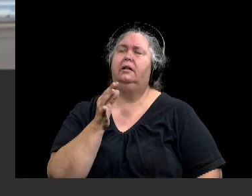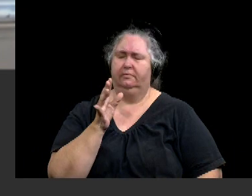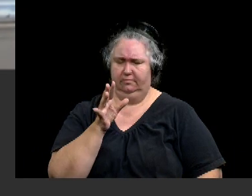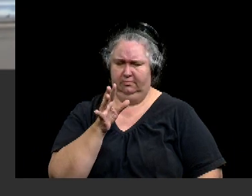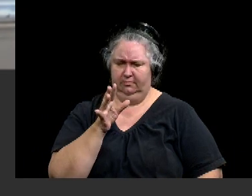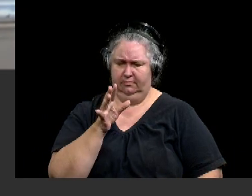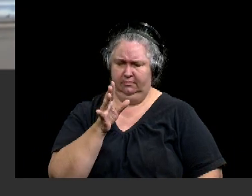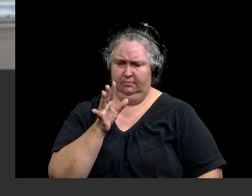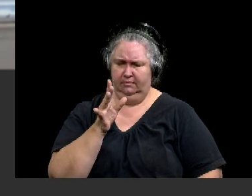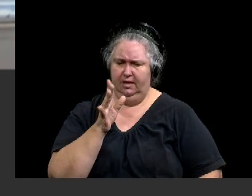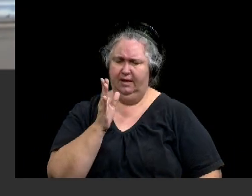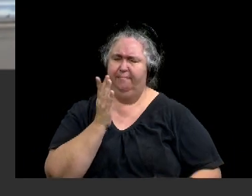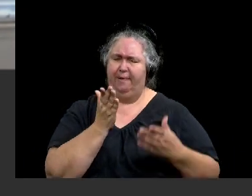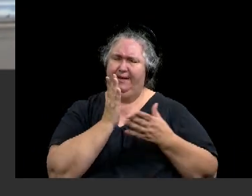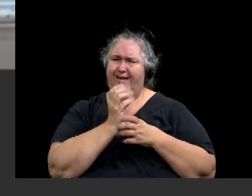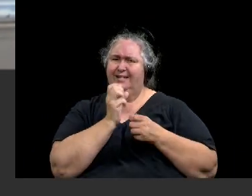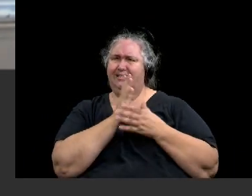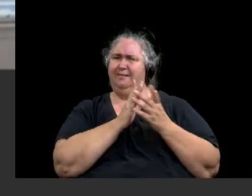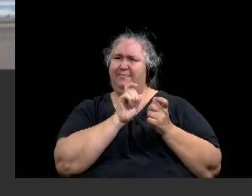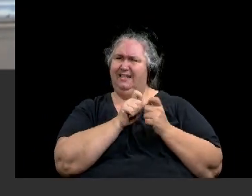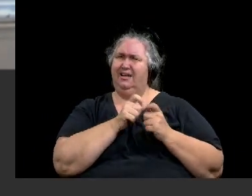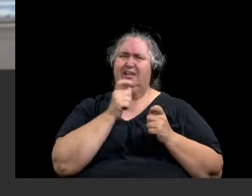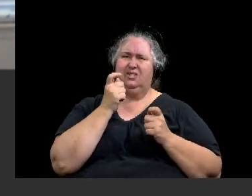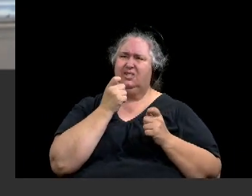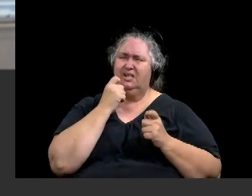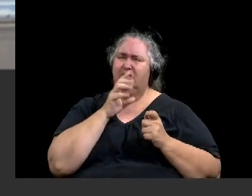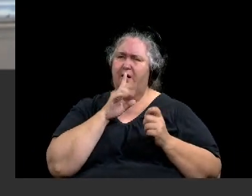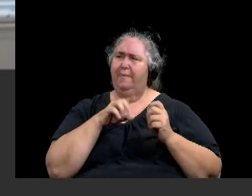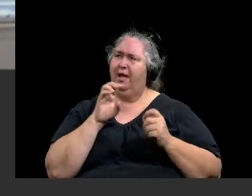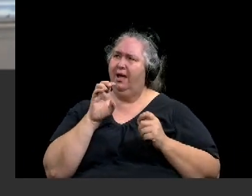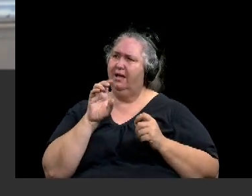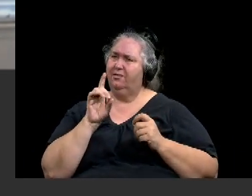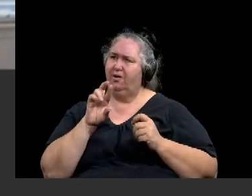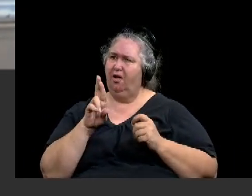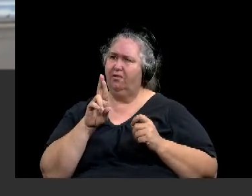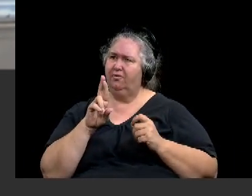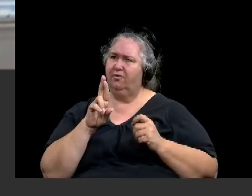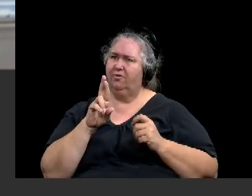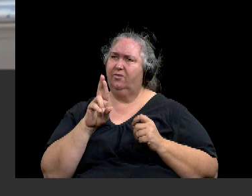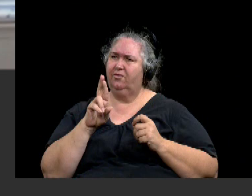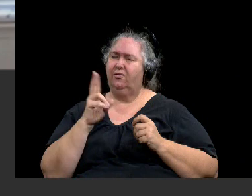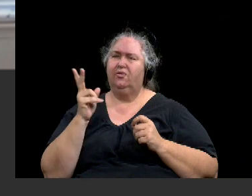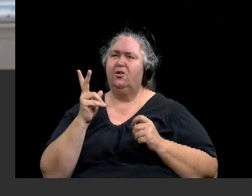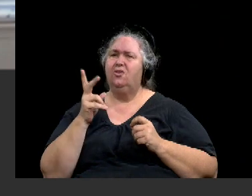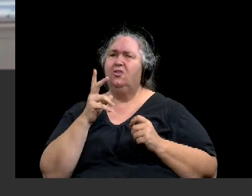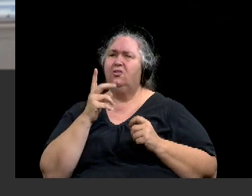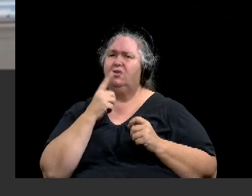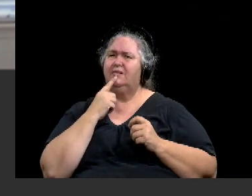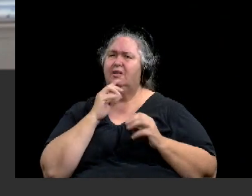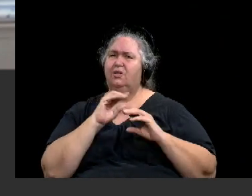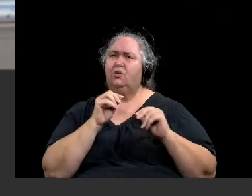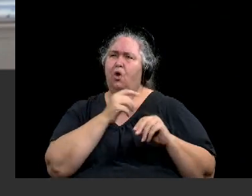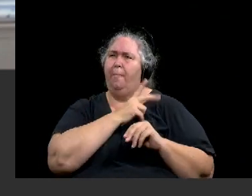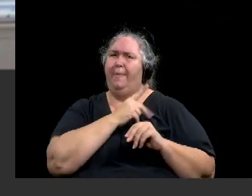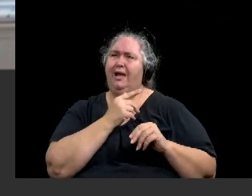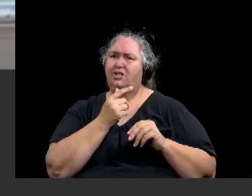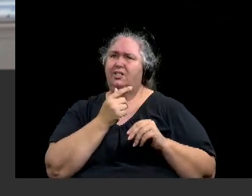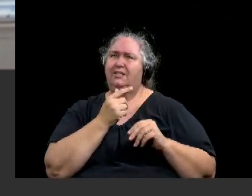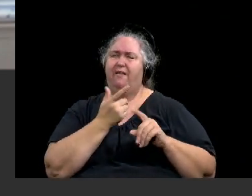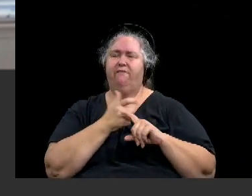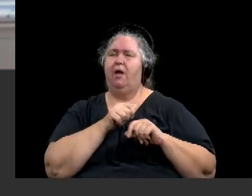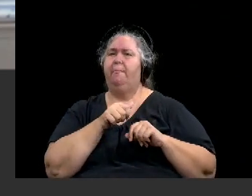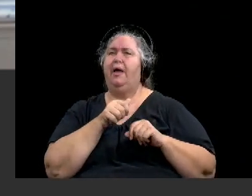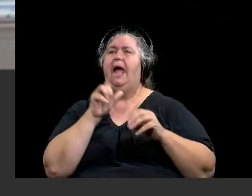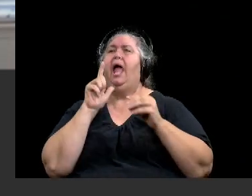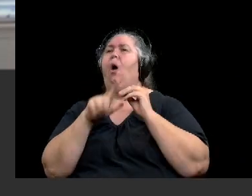out maybe some of the details that was just talked about by Dr. Eliason and Dr. Becker. I know, Dr. Becker, you said there's no patients coming in from like the El